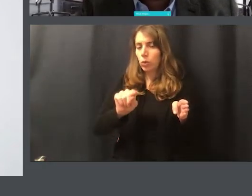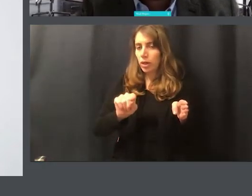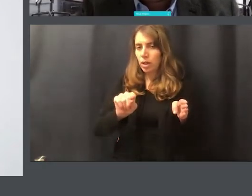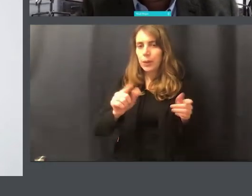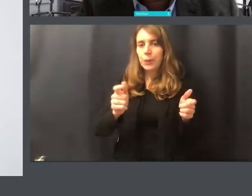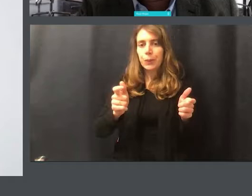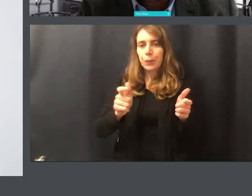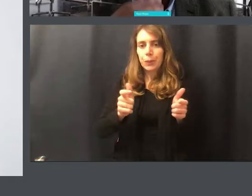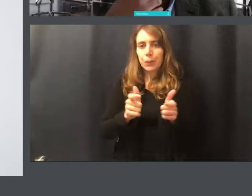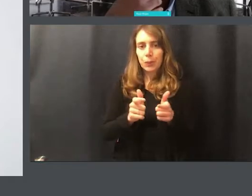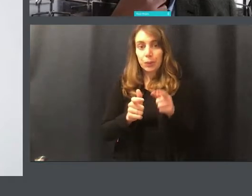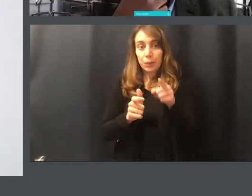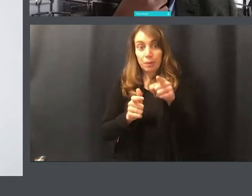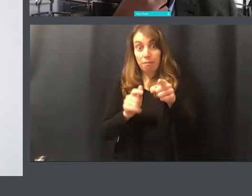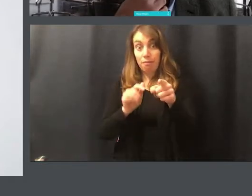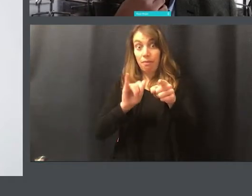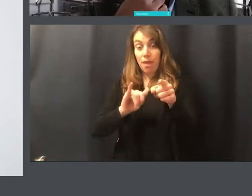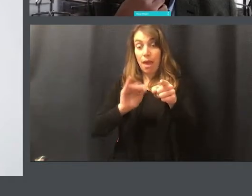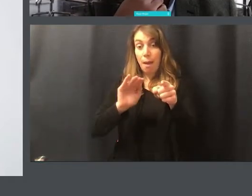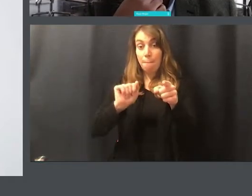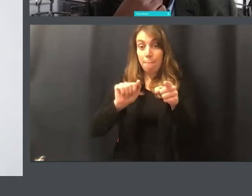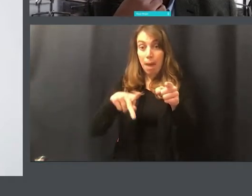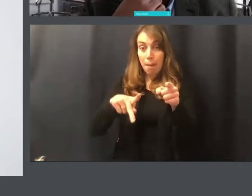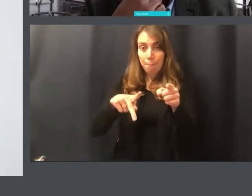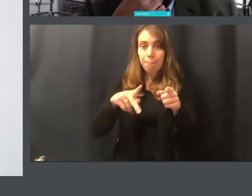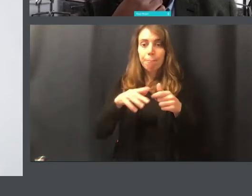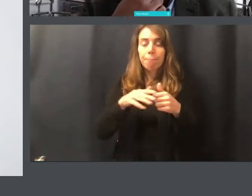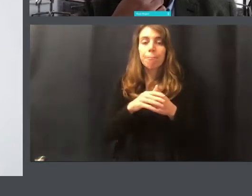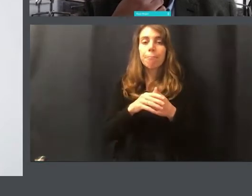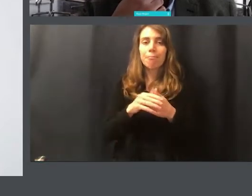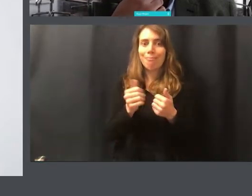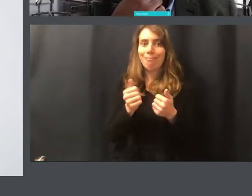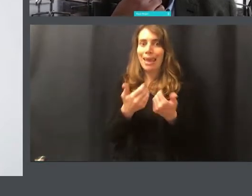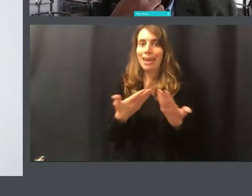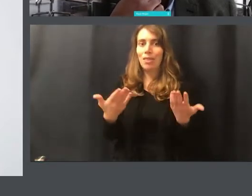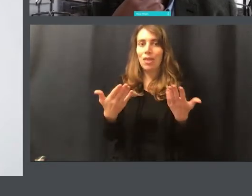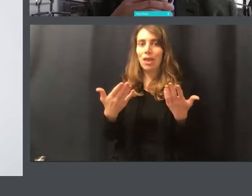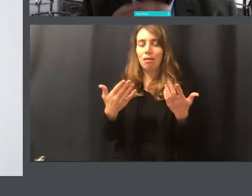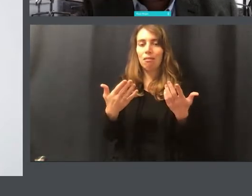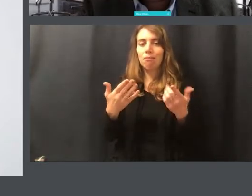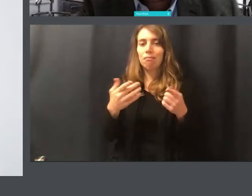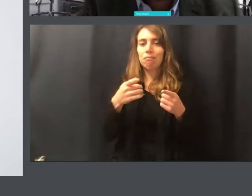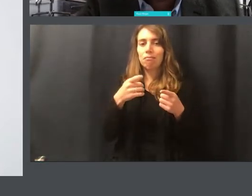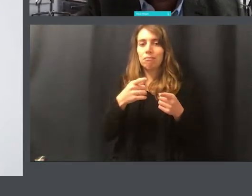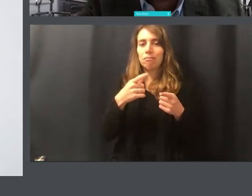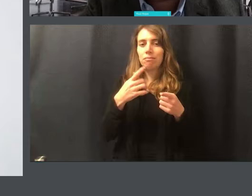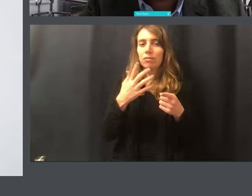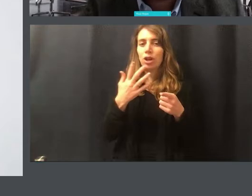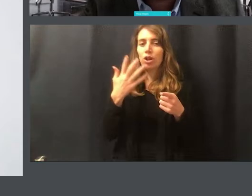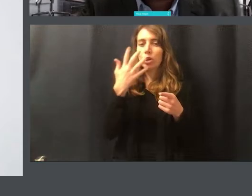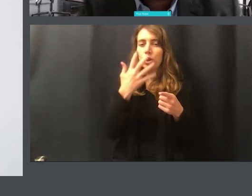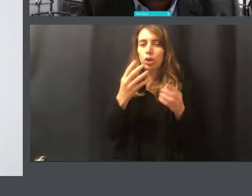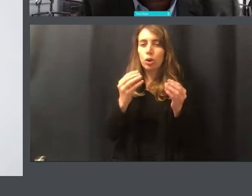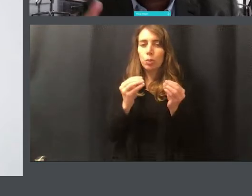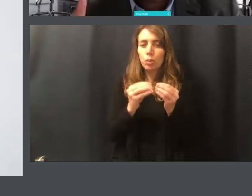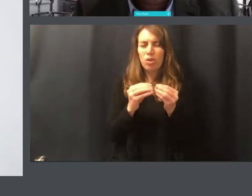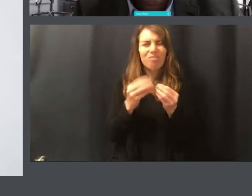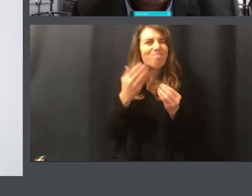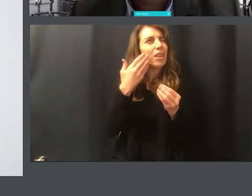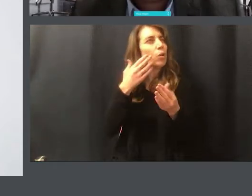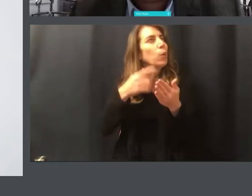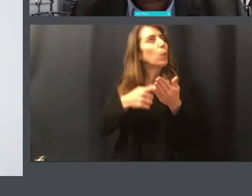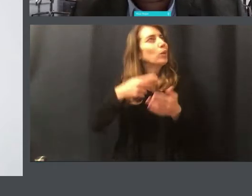And in this map, anything that, kind of is more kind of, I don't know what you would call